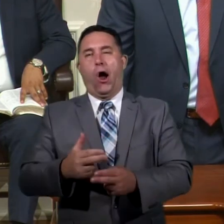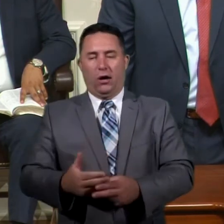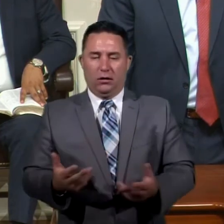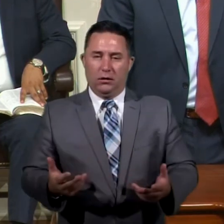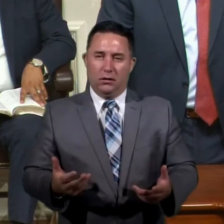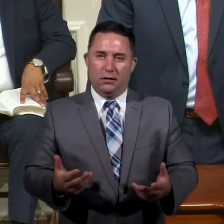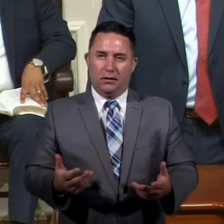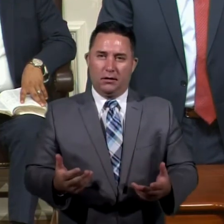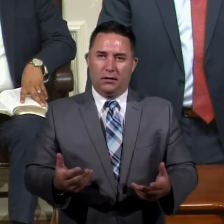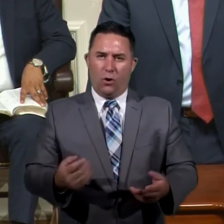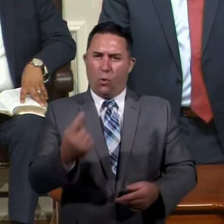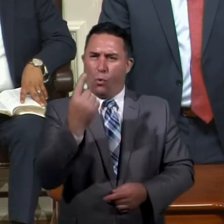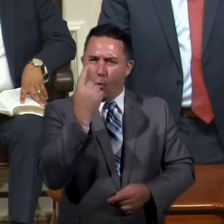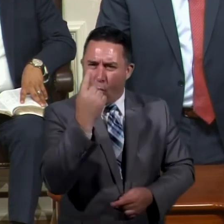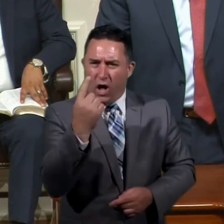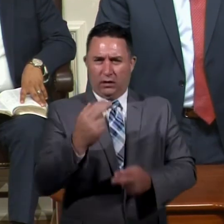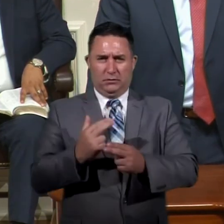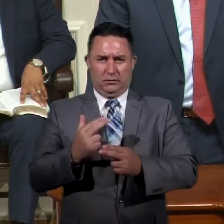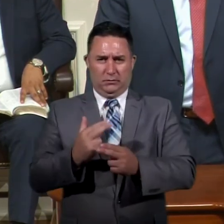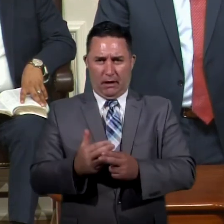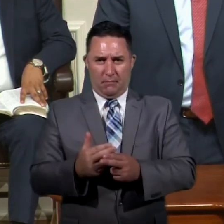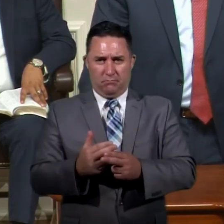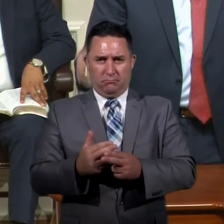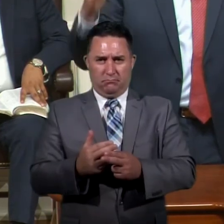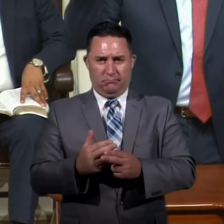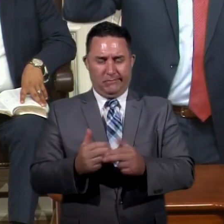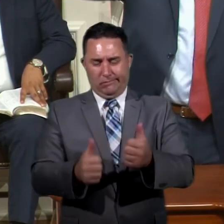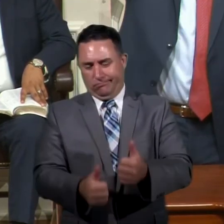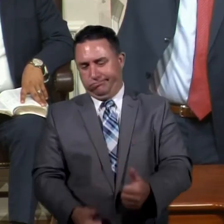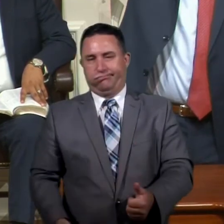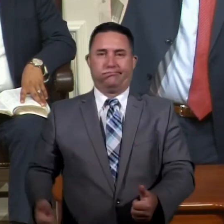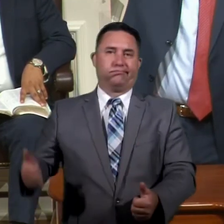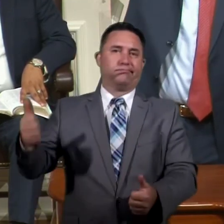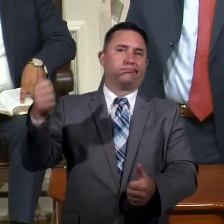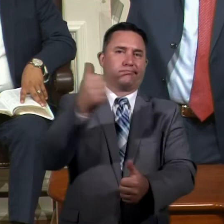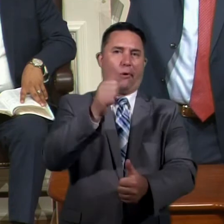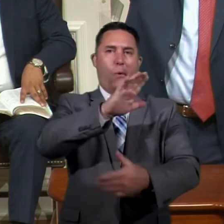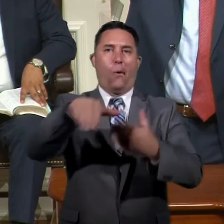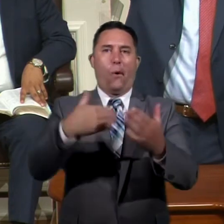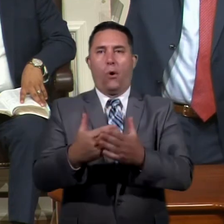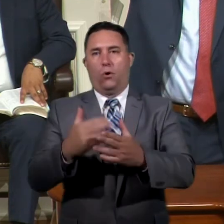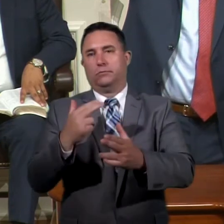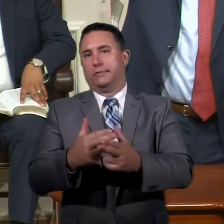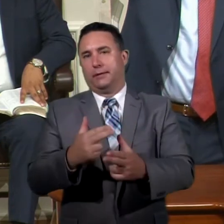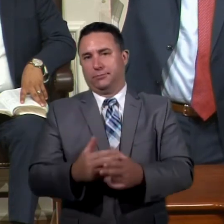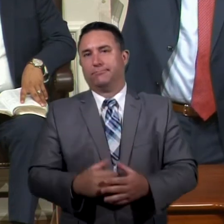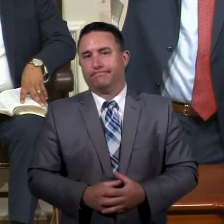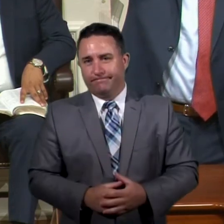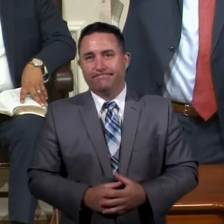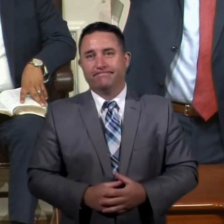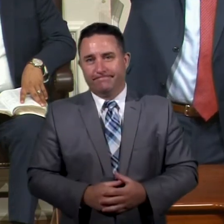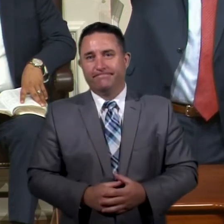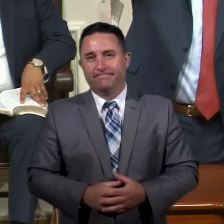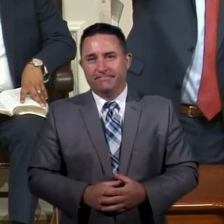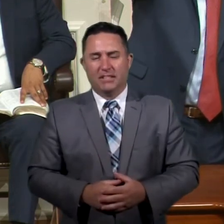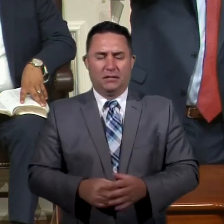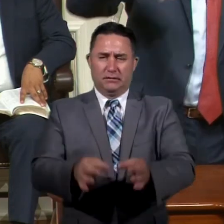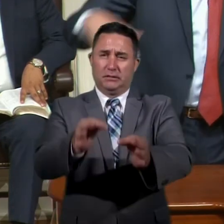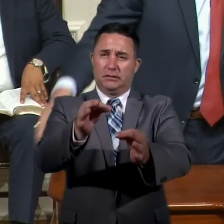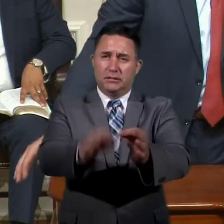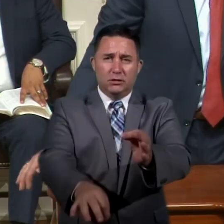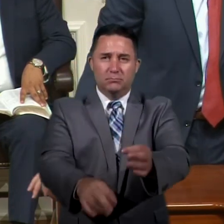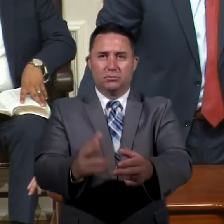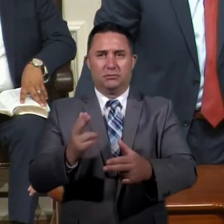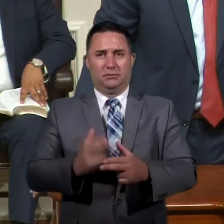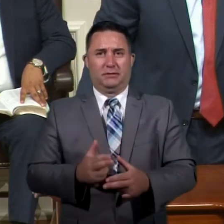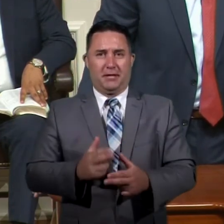mundo reconoce. But there's one name. Pero hay un nombre that's exalted above every other que es sobreexaltado de todos los demás nombres. It's a simple name.